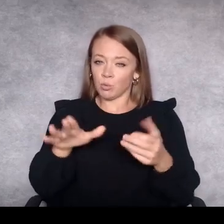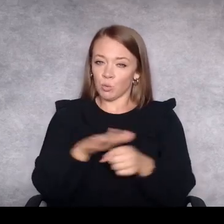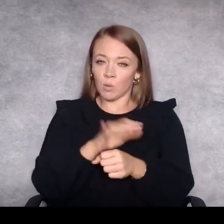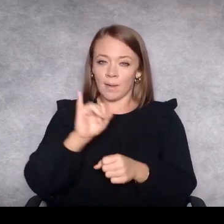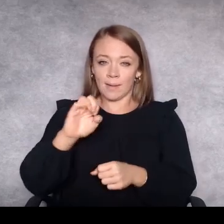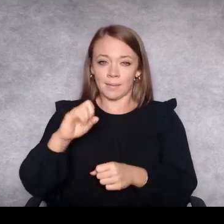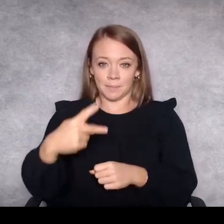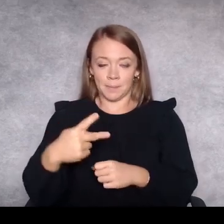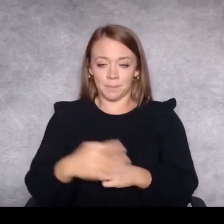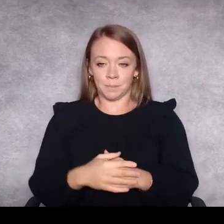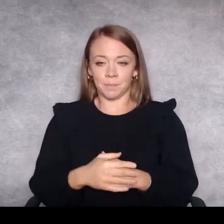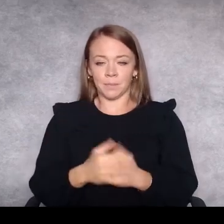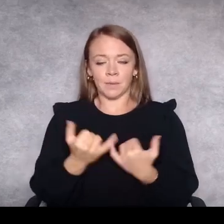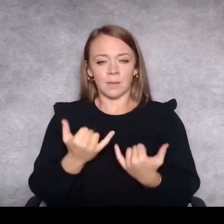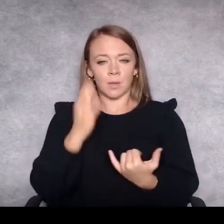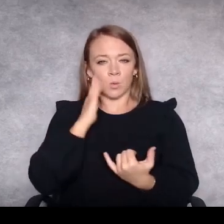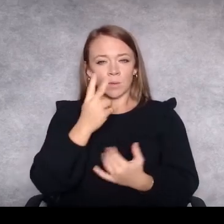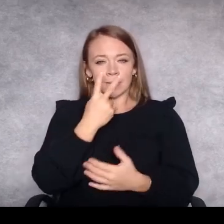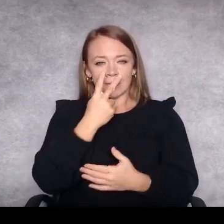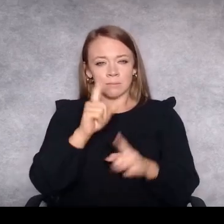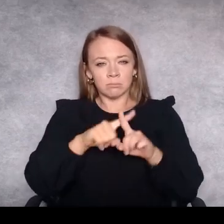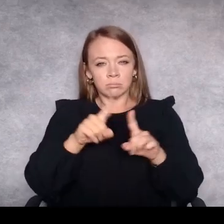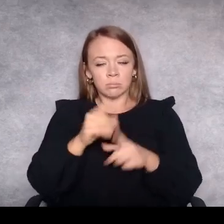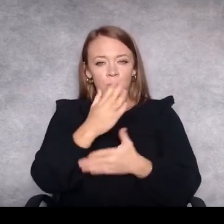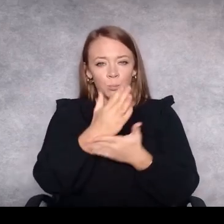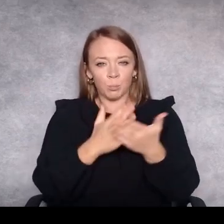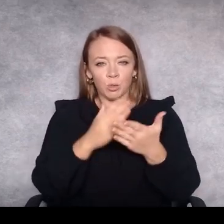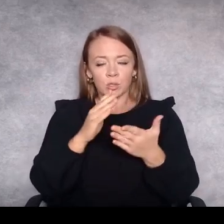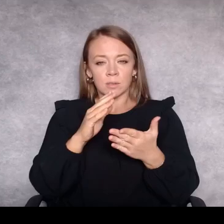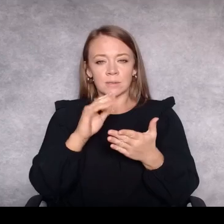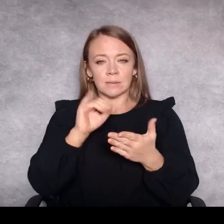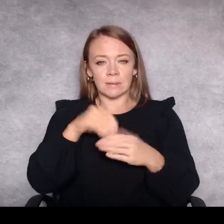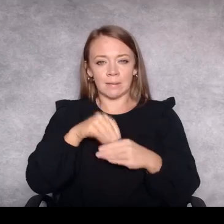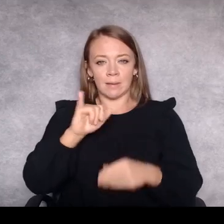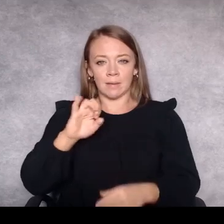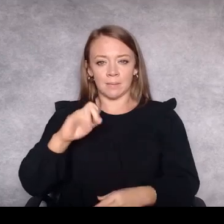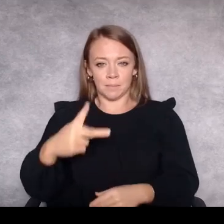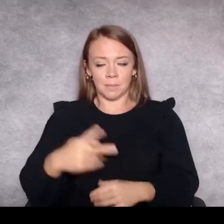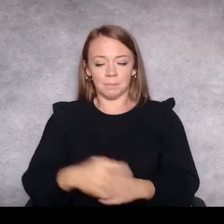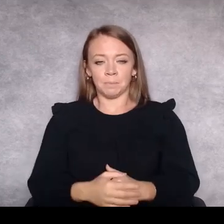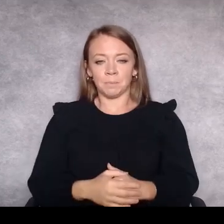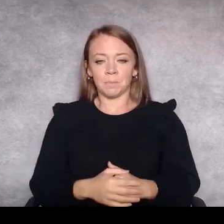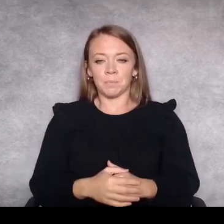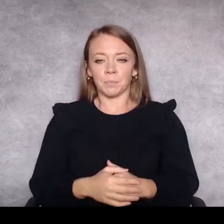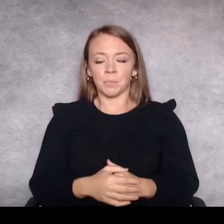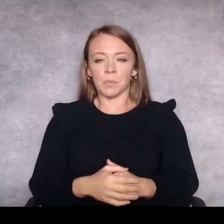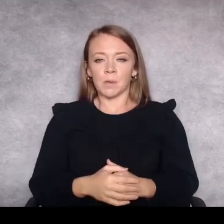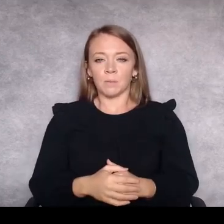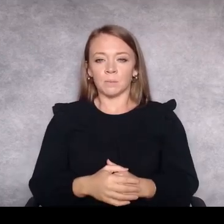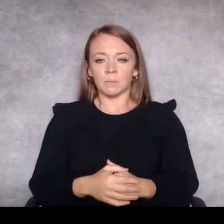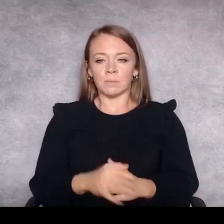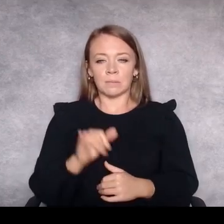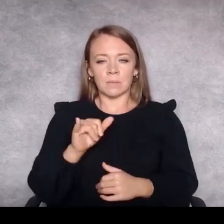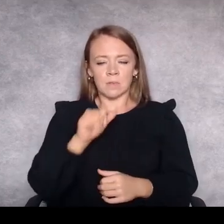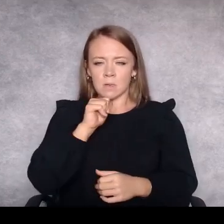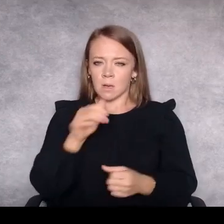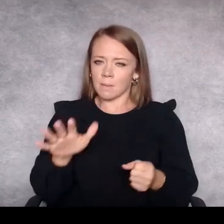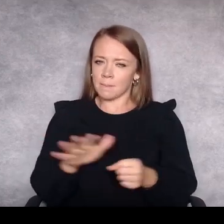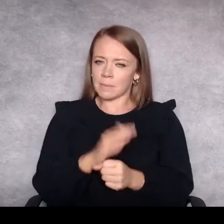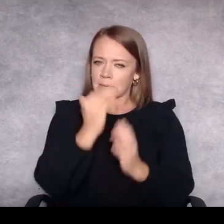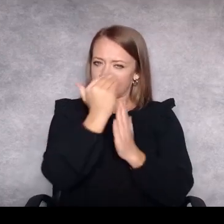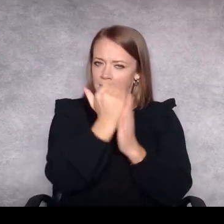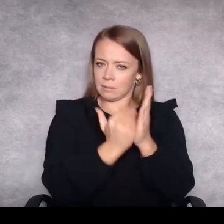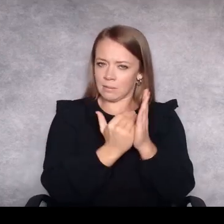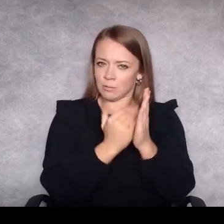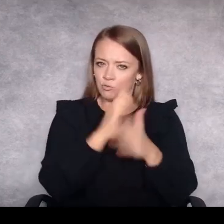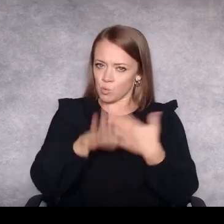IEP. Now, let's look at a few pieces of the IEP that the ARC would make connections to. This is not a